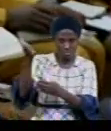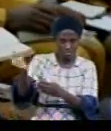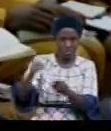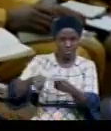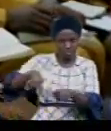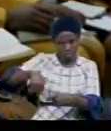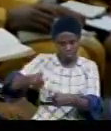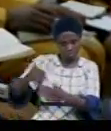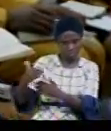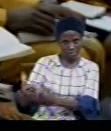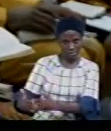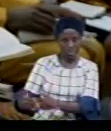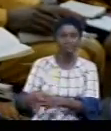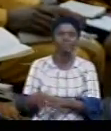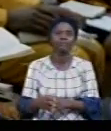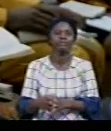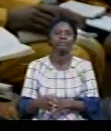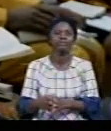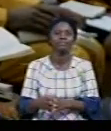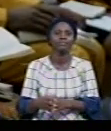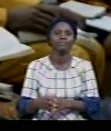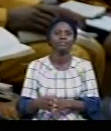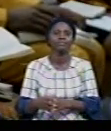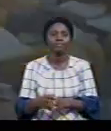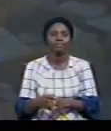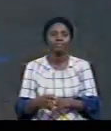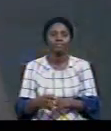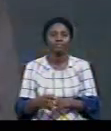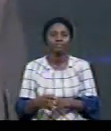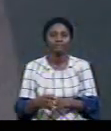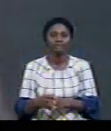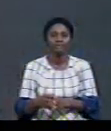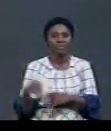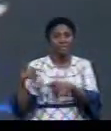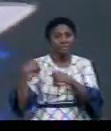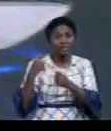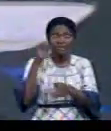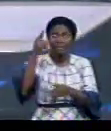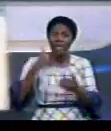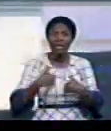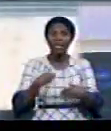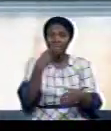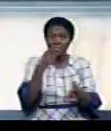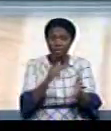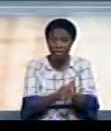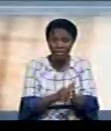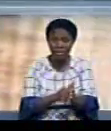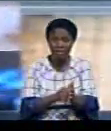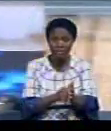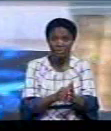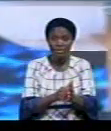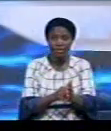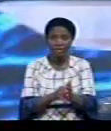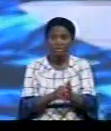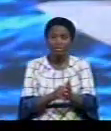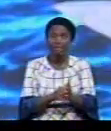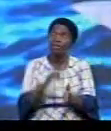other side, final. Since he had said it, he is the